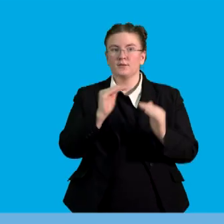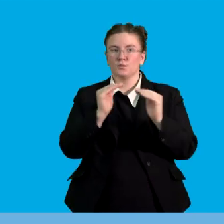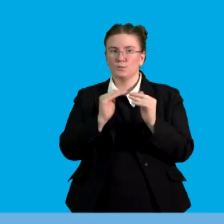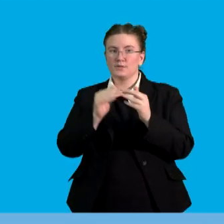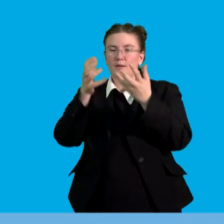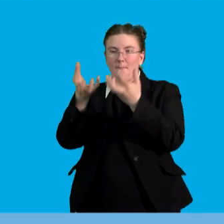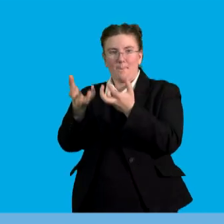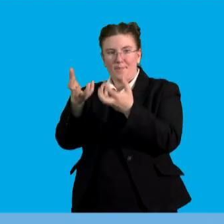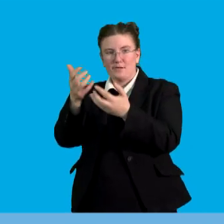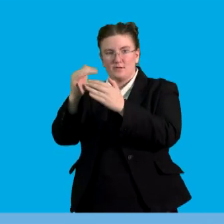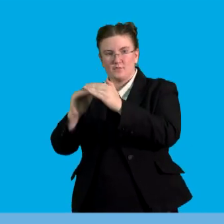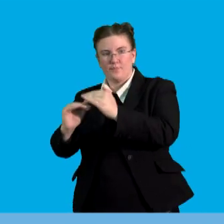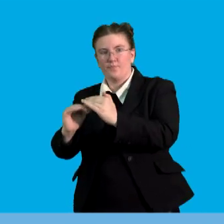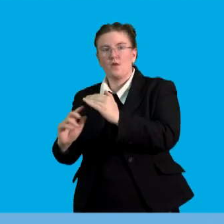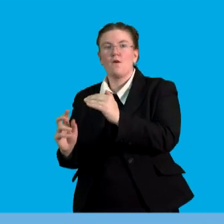is equals to